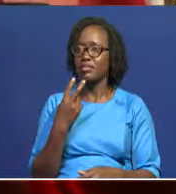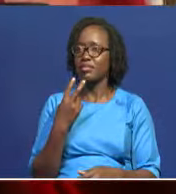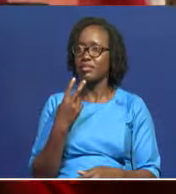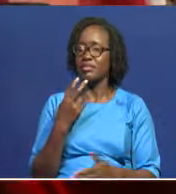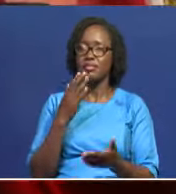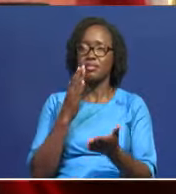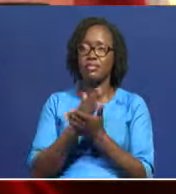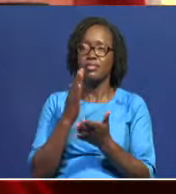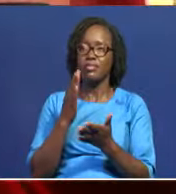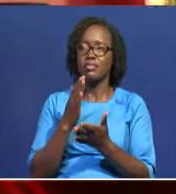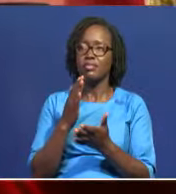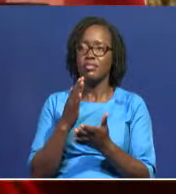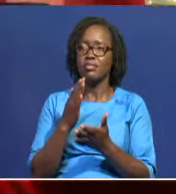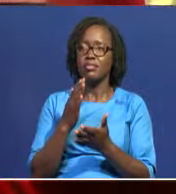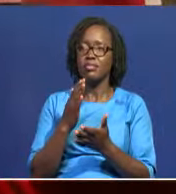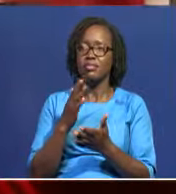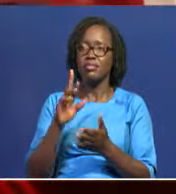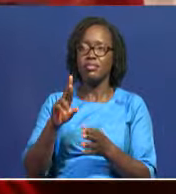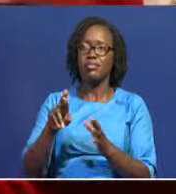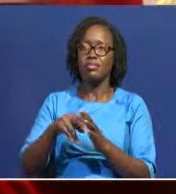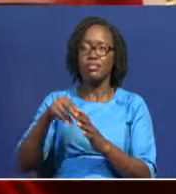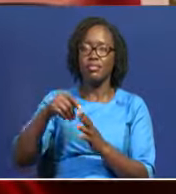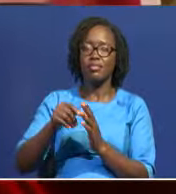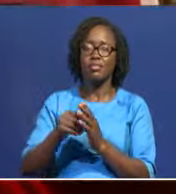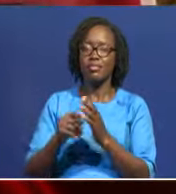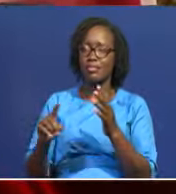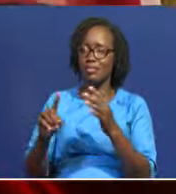kwa hakika ndio nyenzo